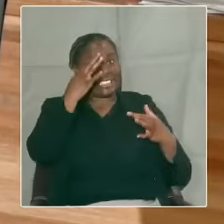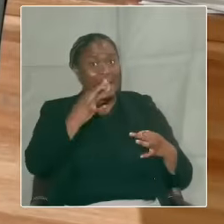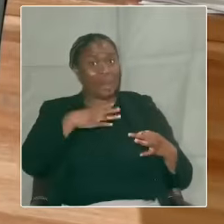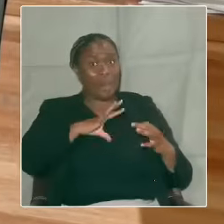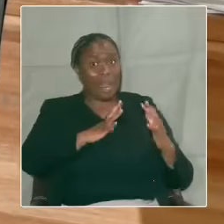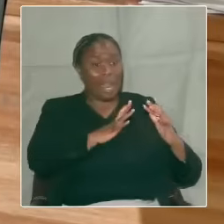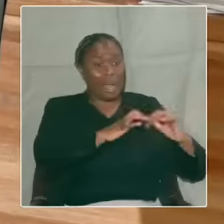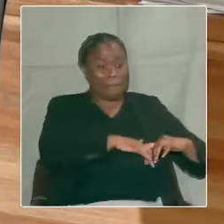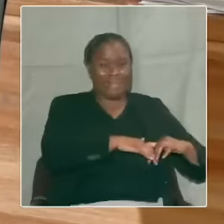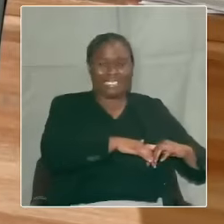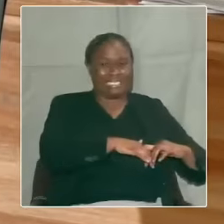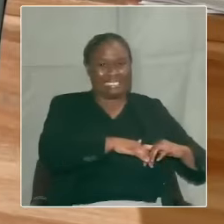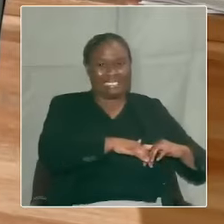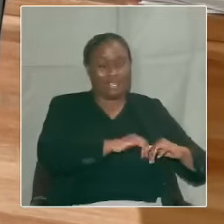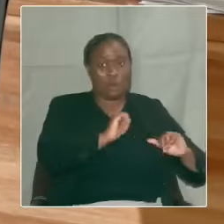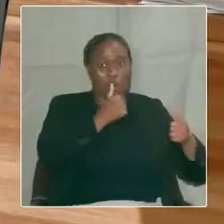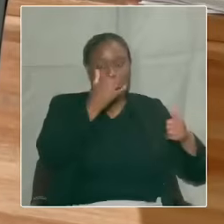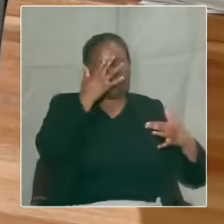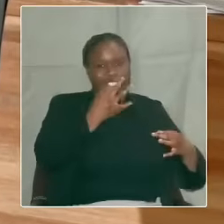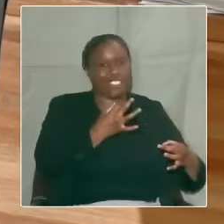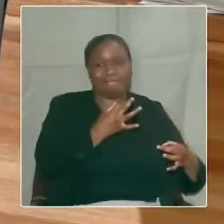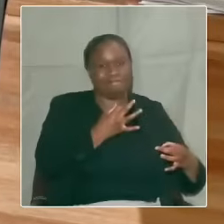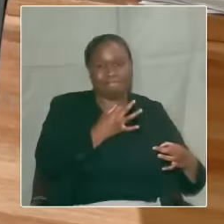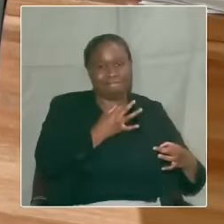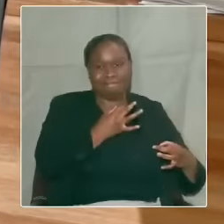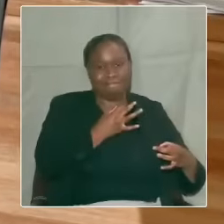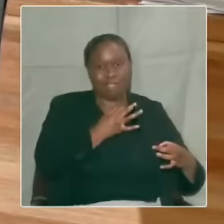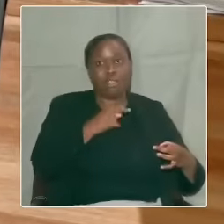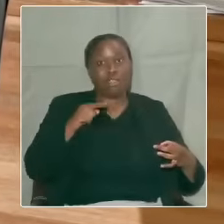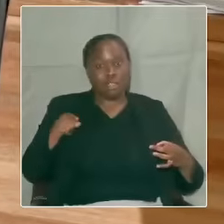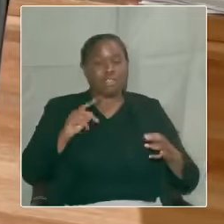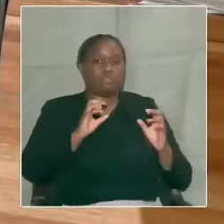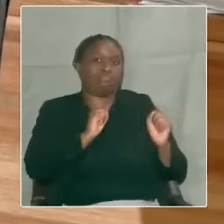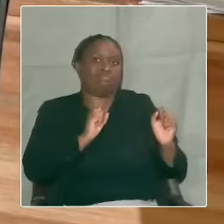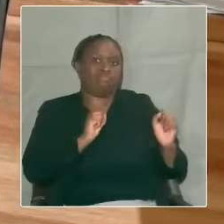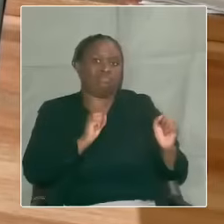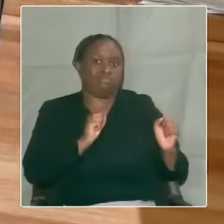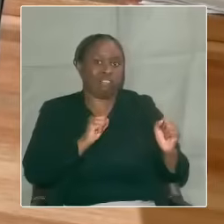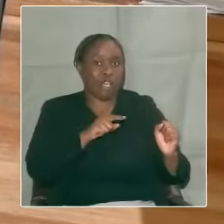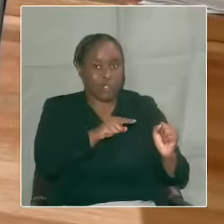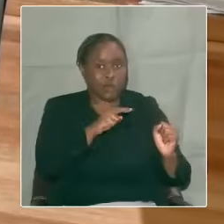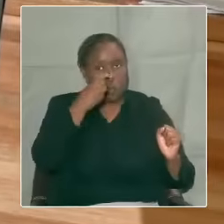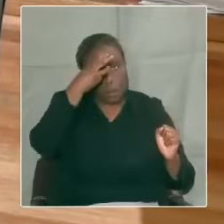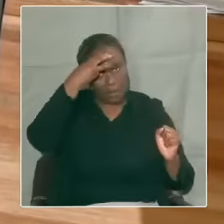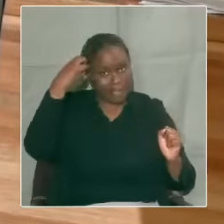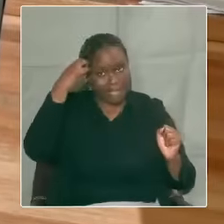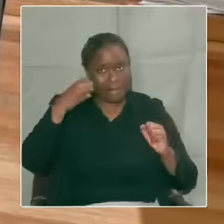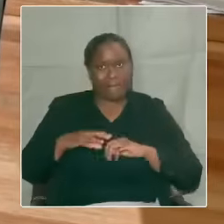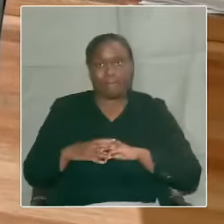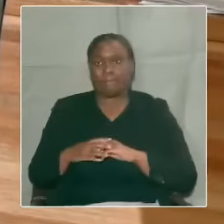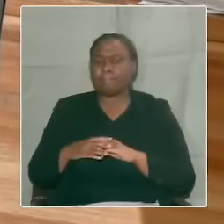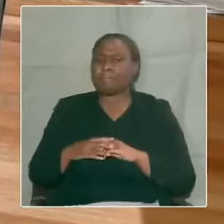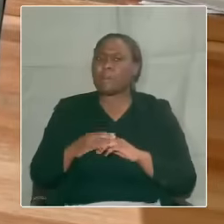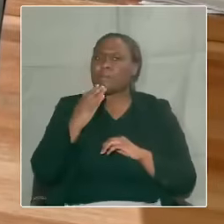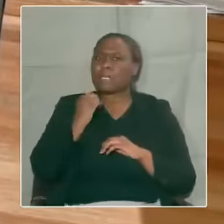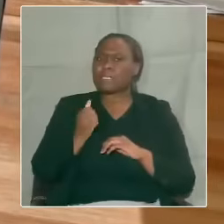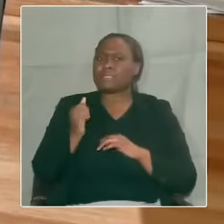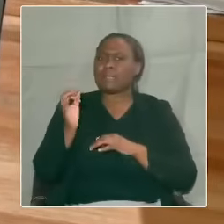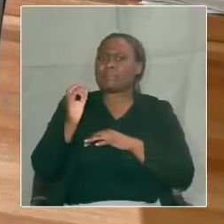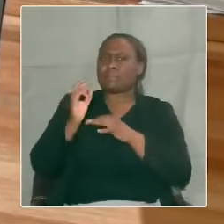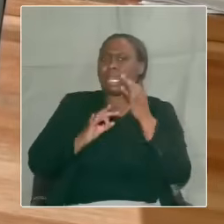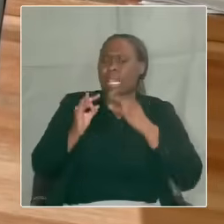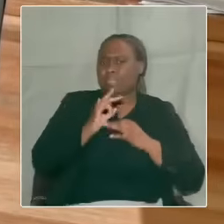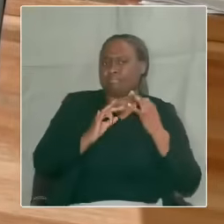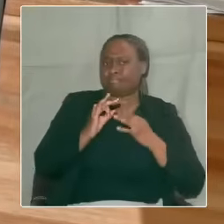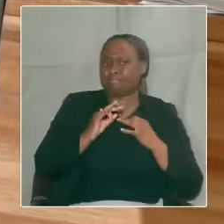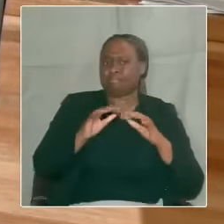advised at all. If I can just ask, maybe just for you to explain to the Chair